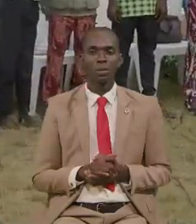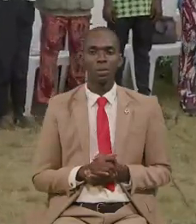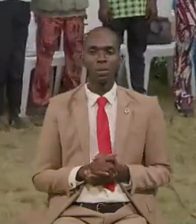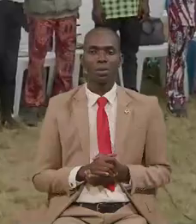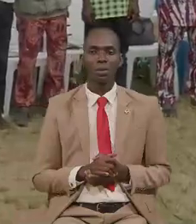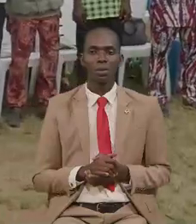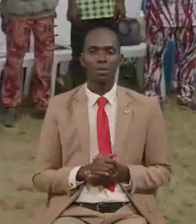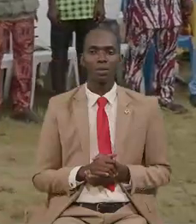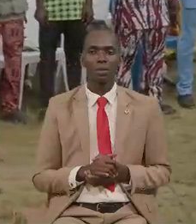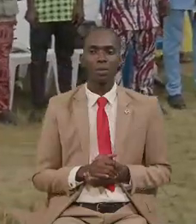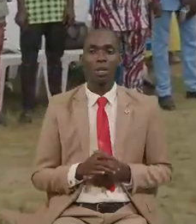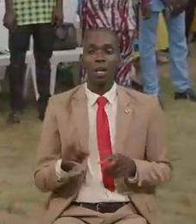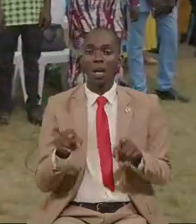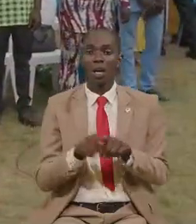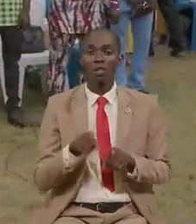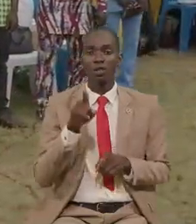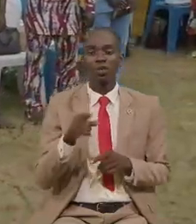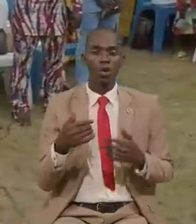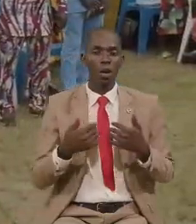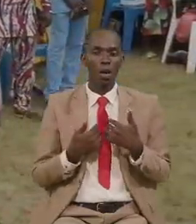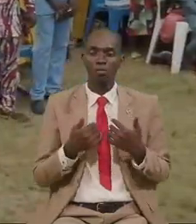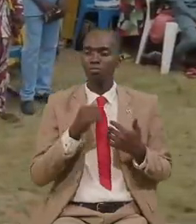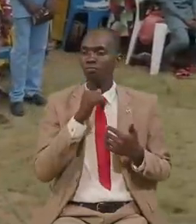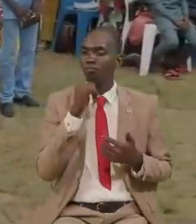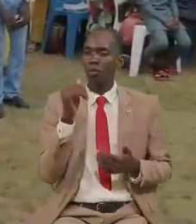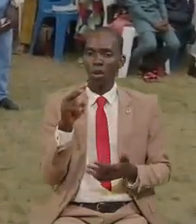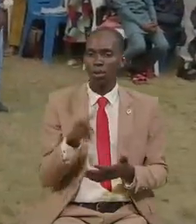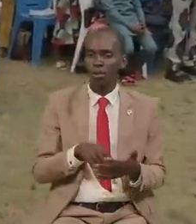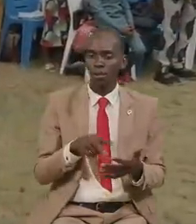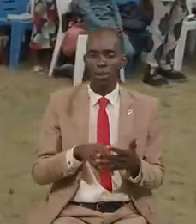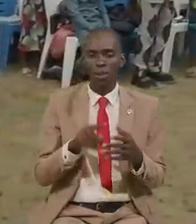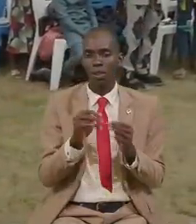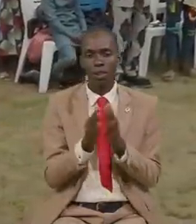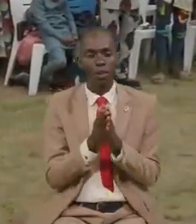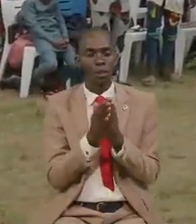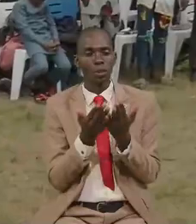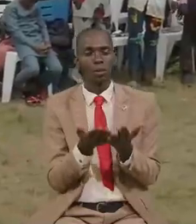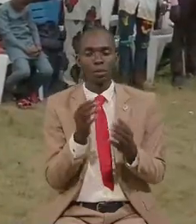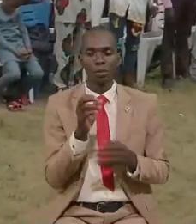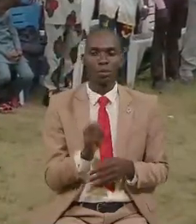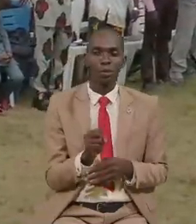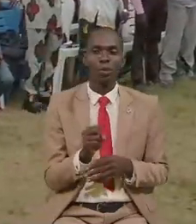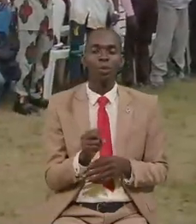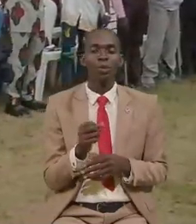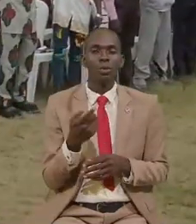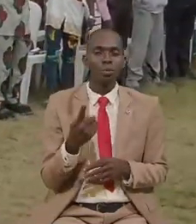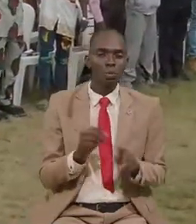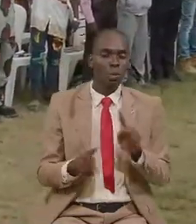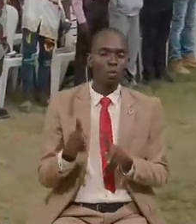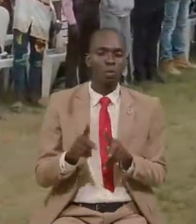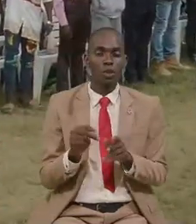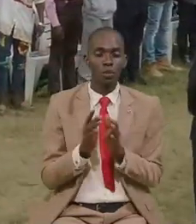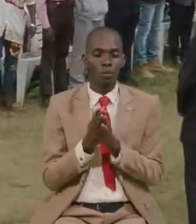As you have not read the books people are lovingly giving to